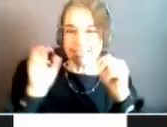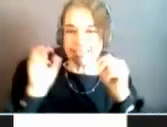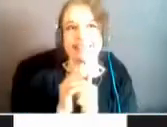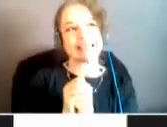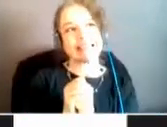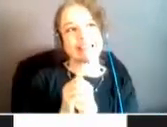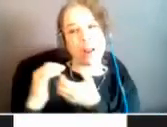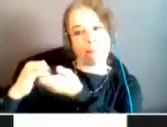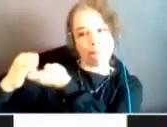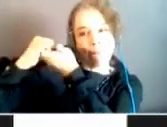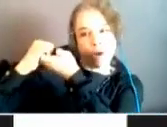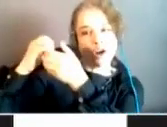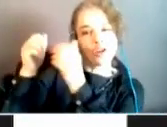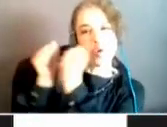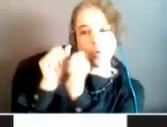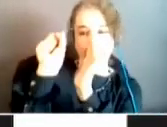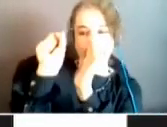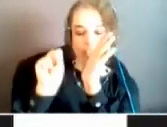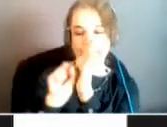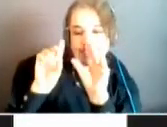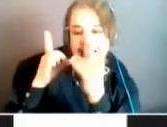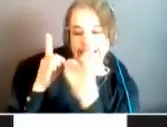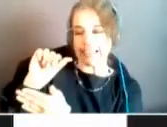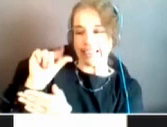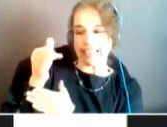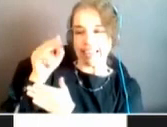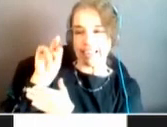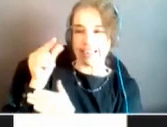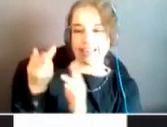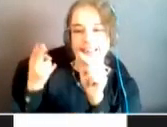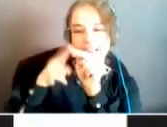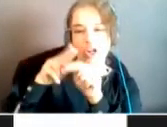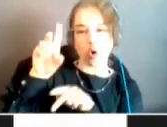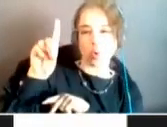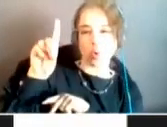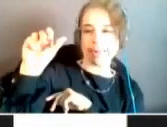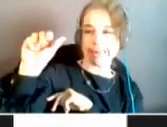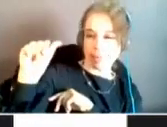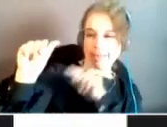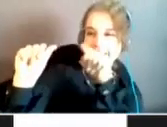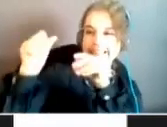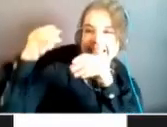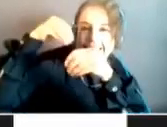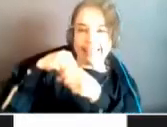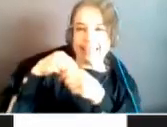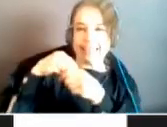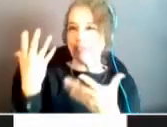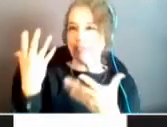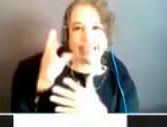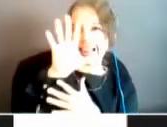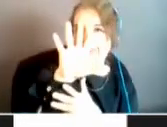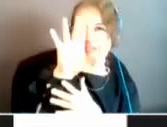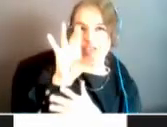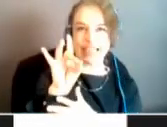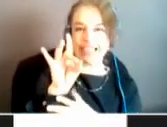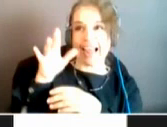in a partnership we have with the State Department on Aging to increase the visibility in the 58